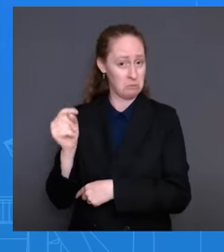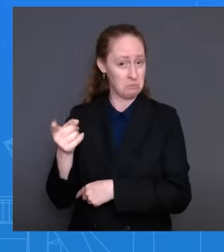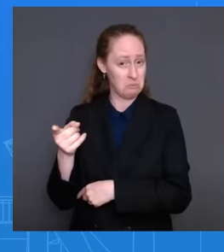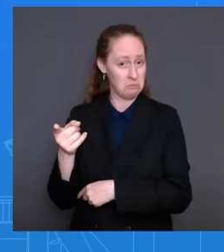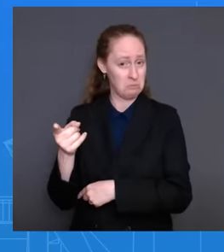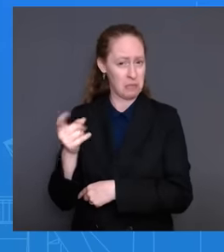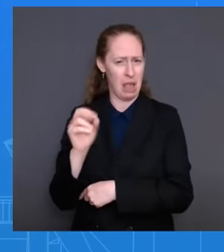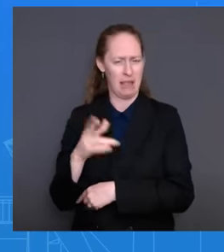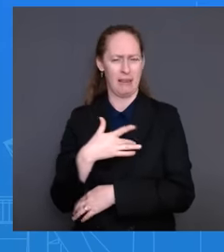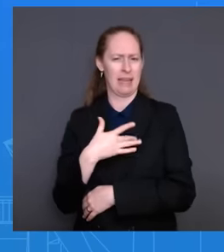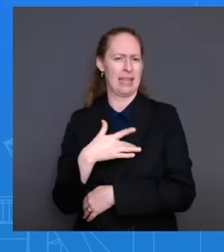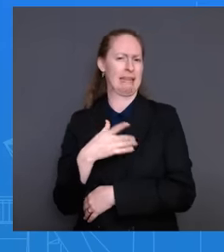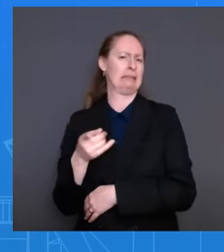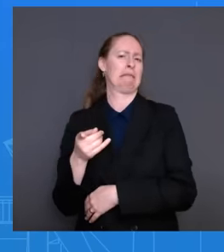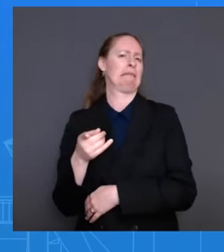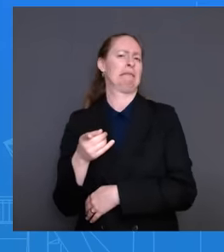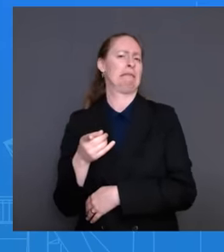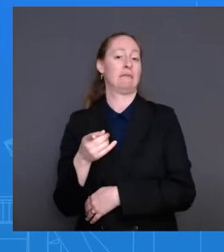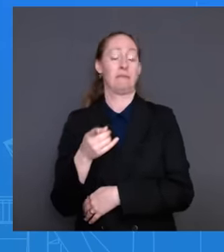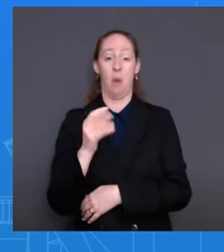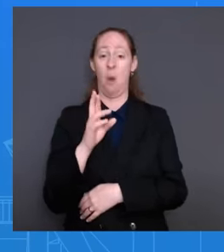to understand what makes you all think.